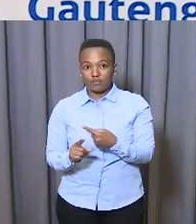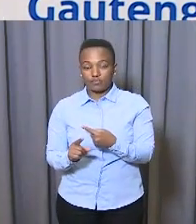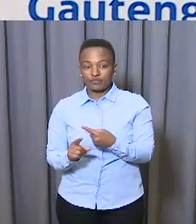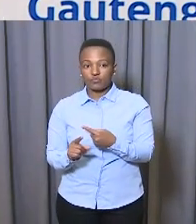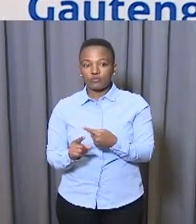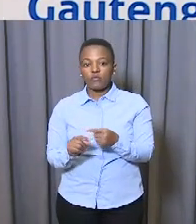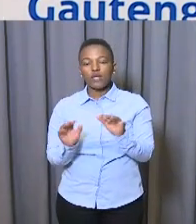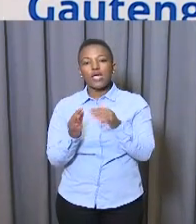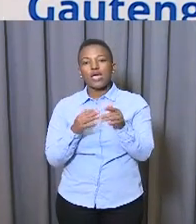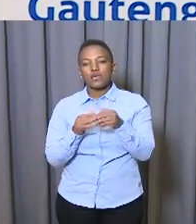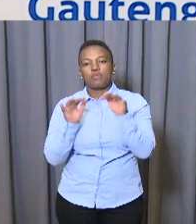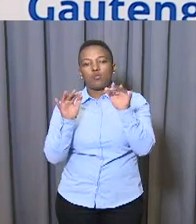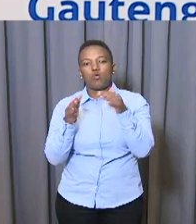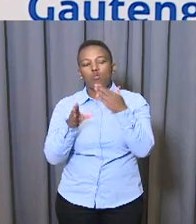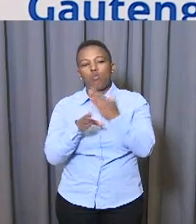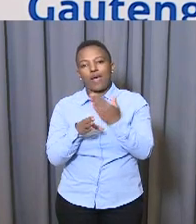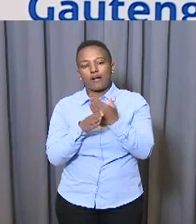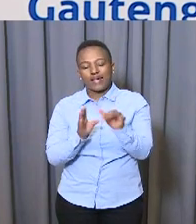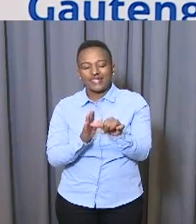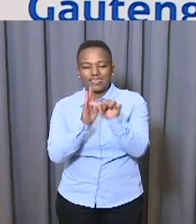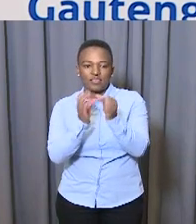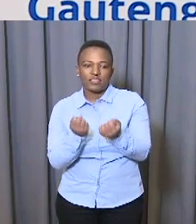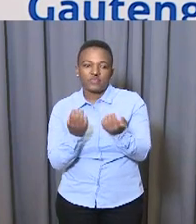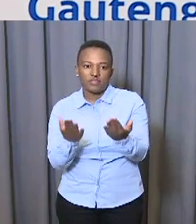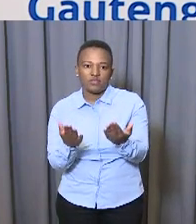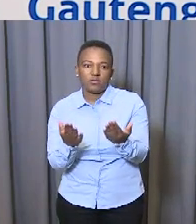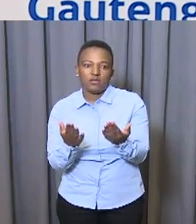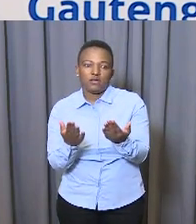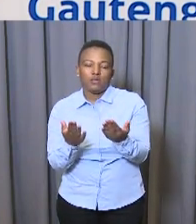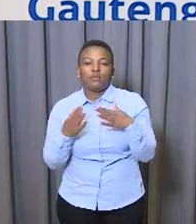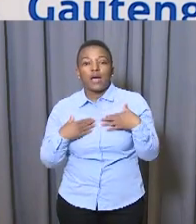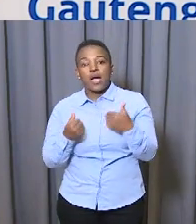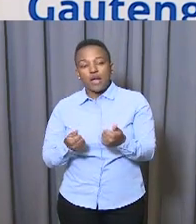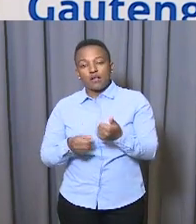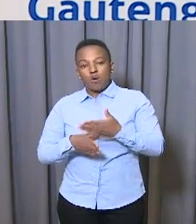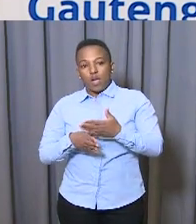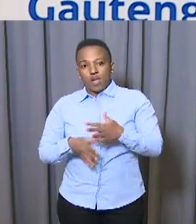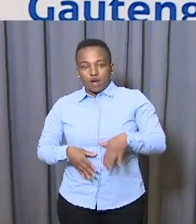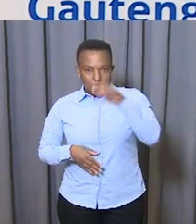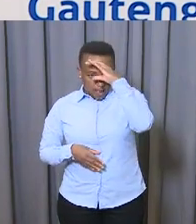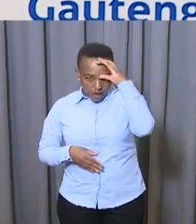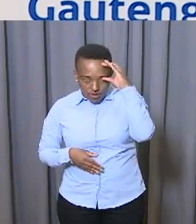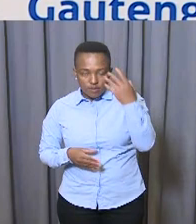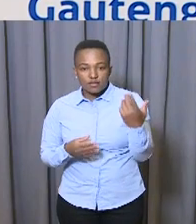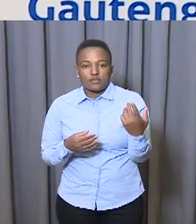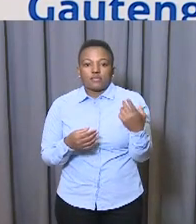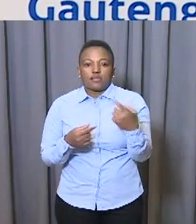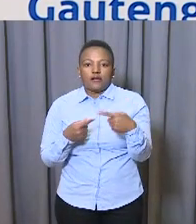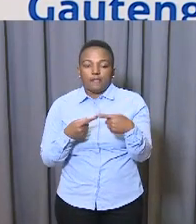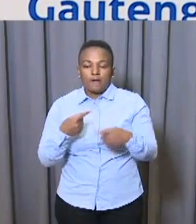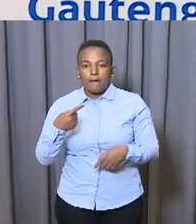The only people who are allowed is those that are essential service, obviously your health workers, and those